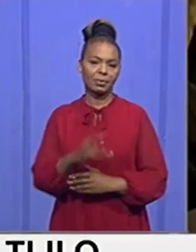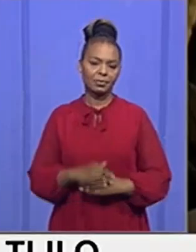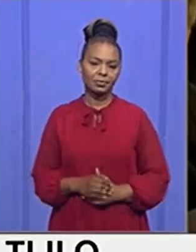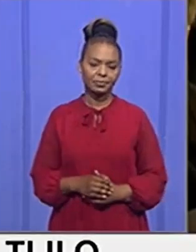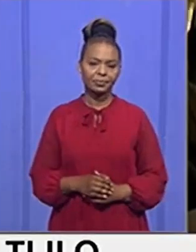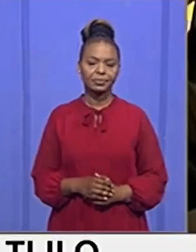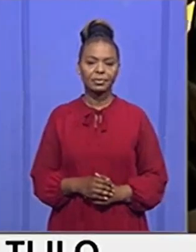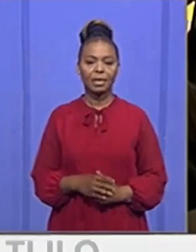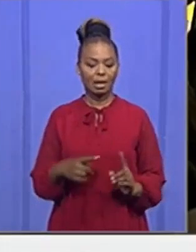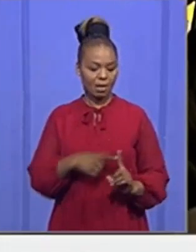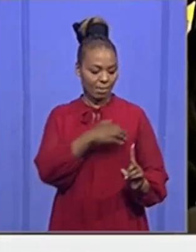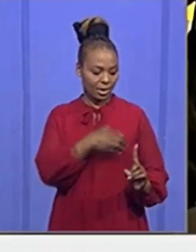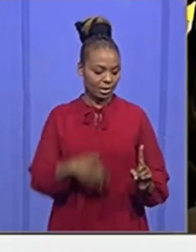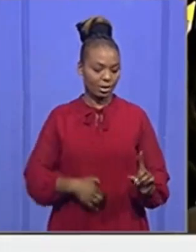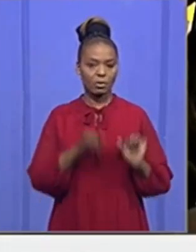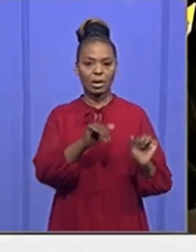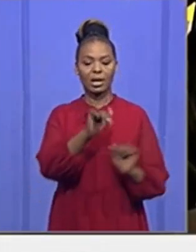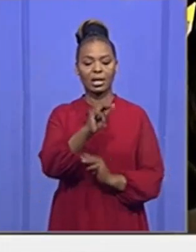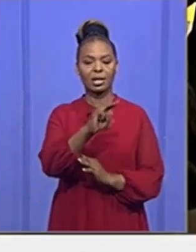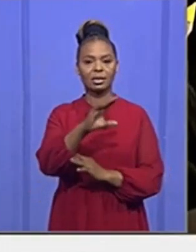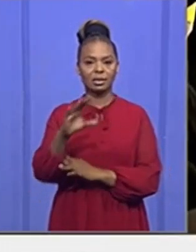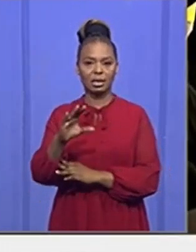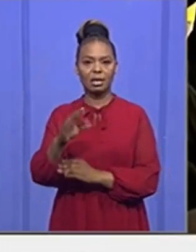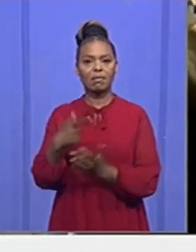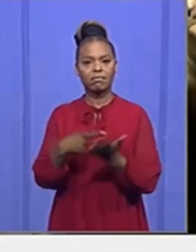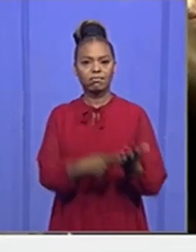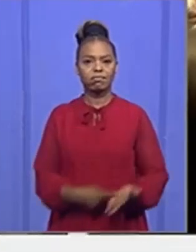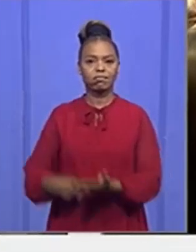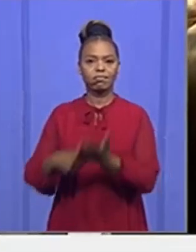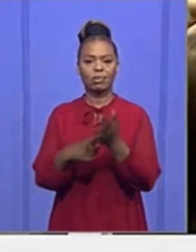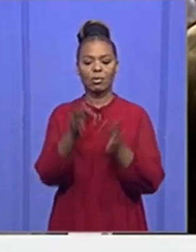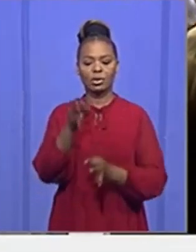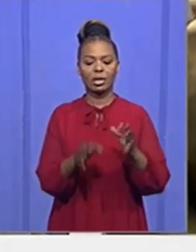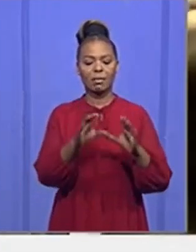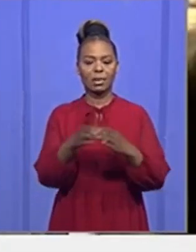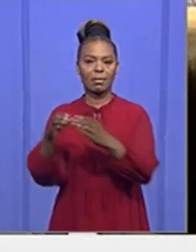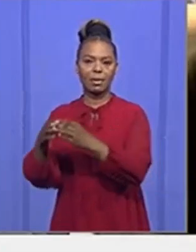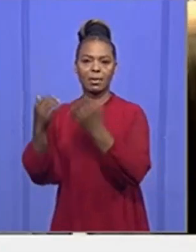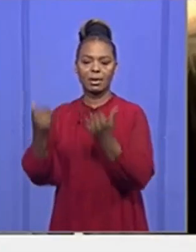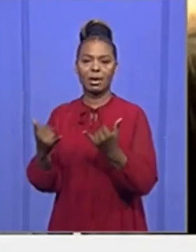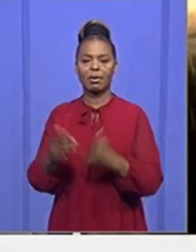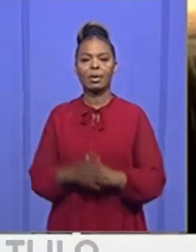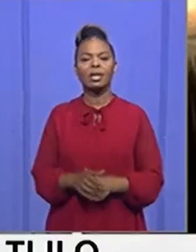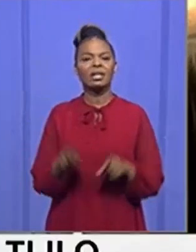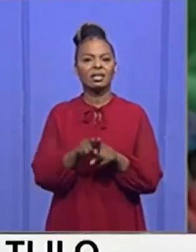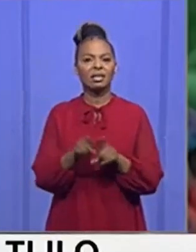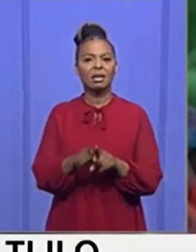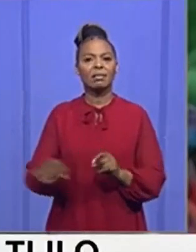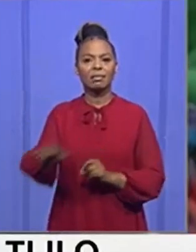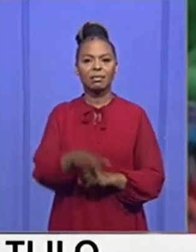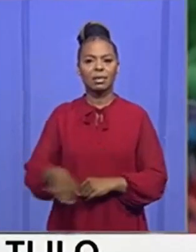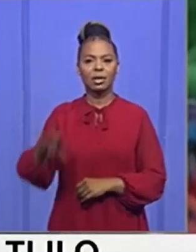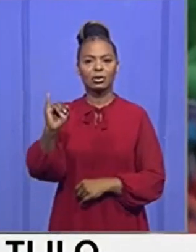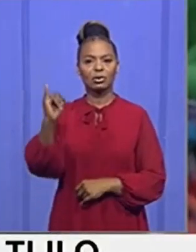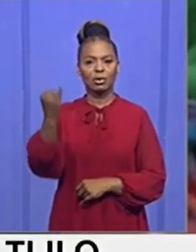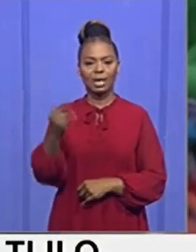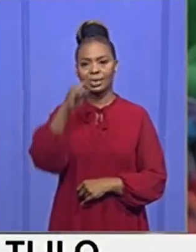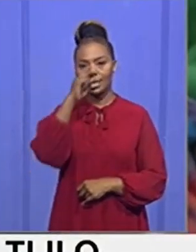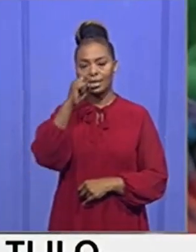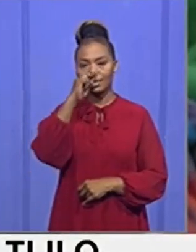Mo president wa ANC o na so re puisano le mega e fapaneng ho kenyeletswa di route le baqolotsi ba ditaba sent in Johannesburg. Ile mo moga